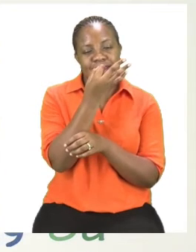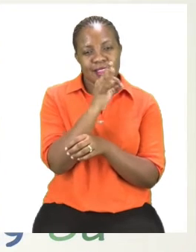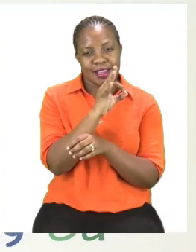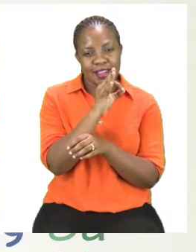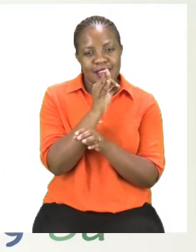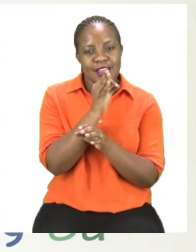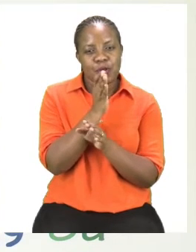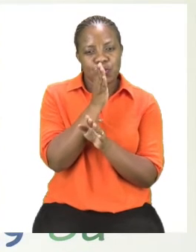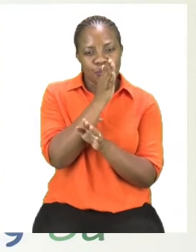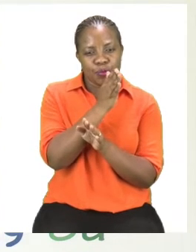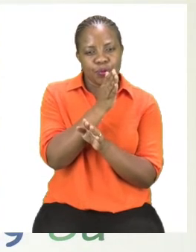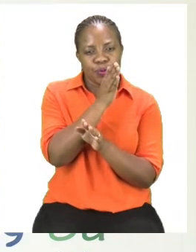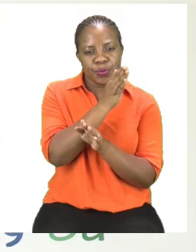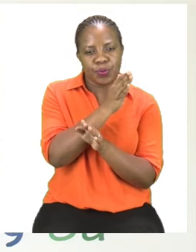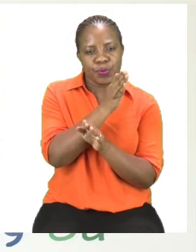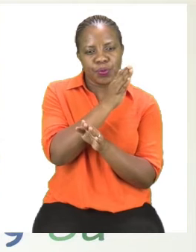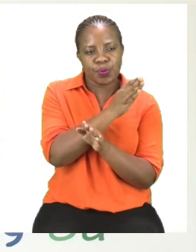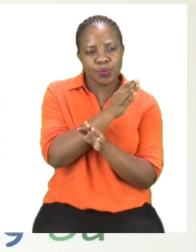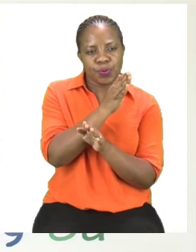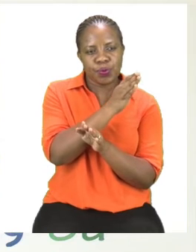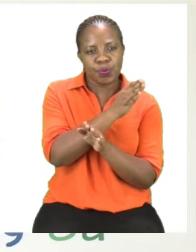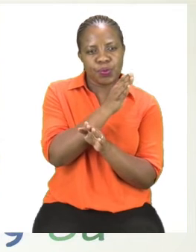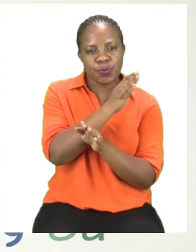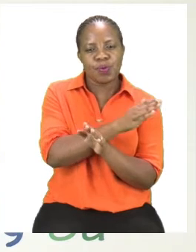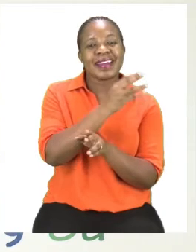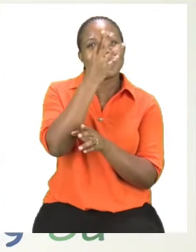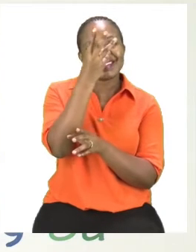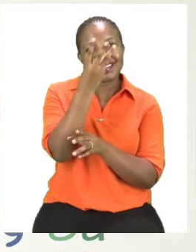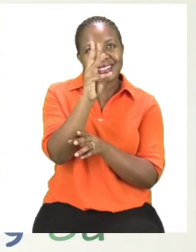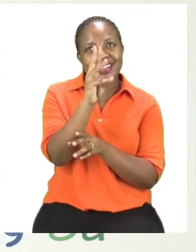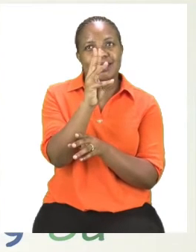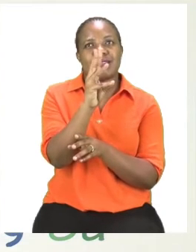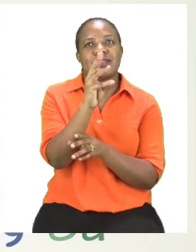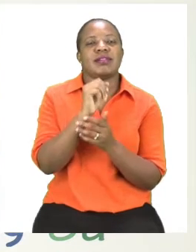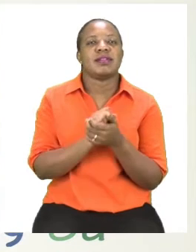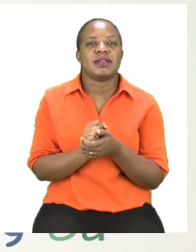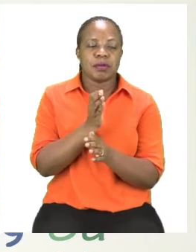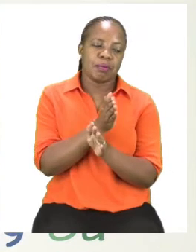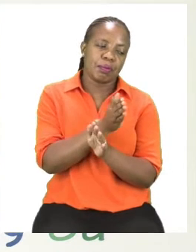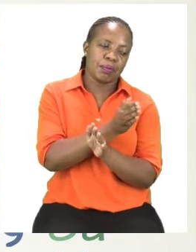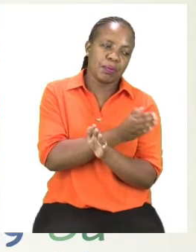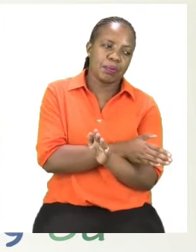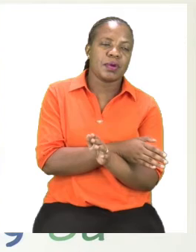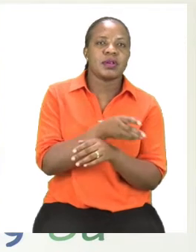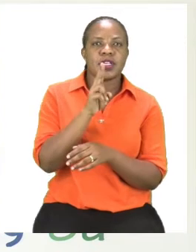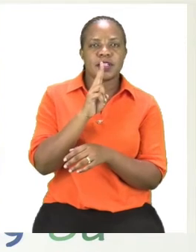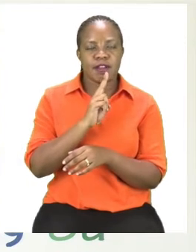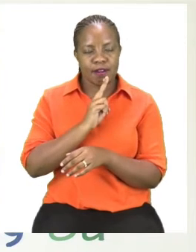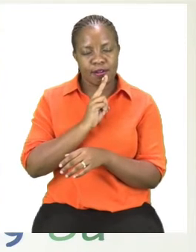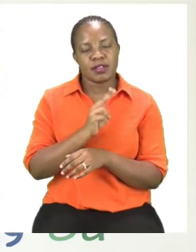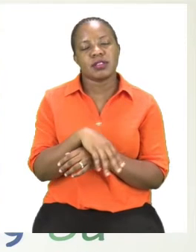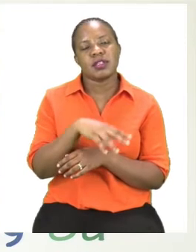you can check. Instead of subtracting now, I want you to add. So we're going to add those same